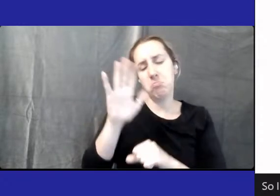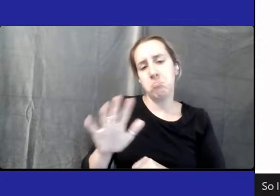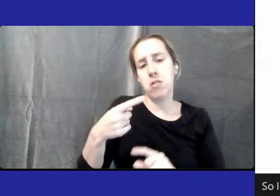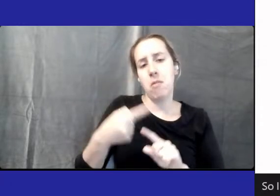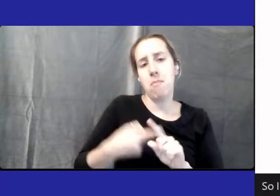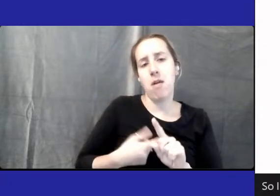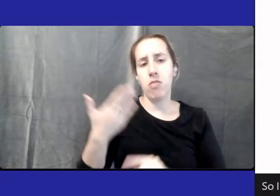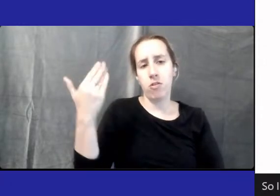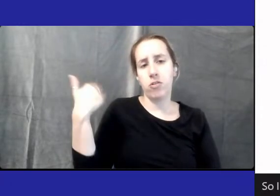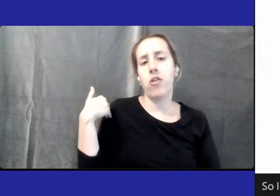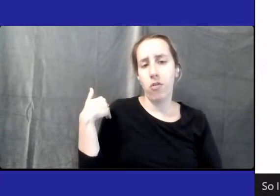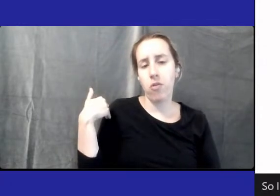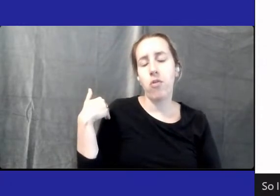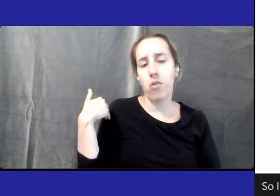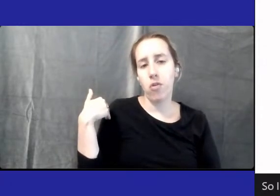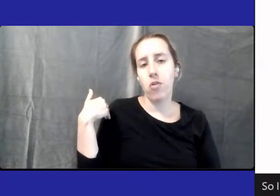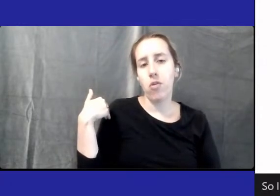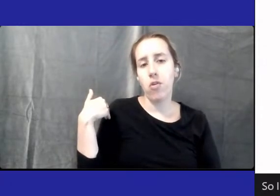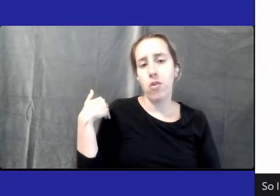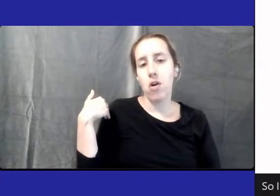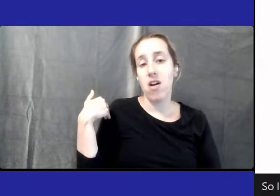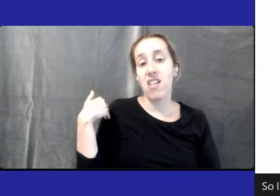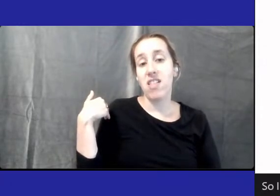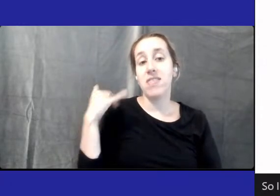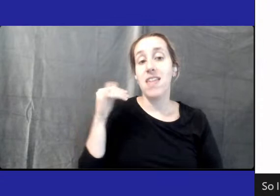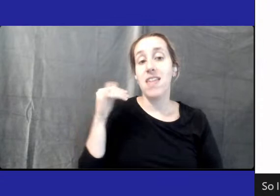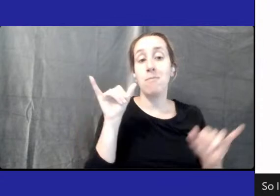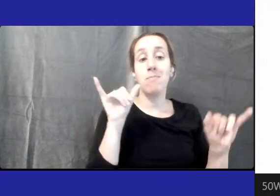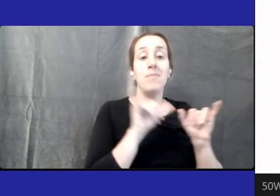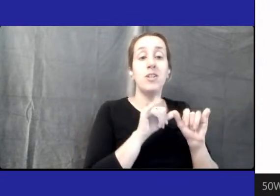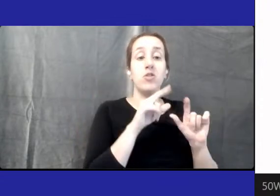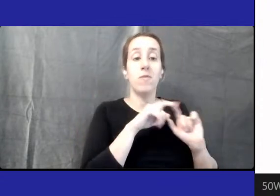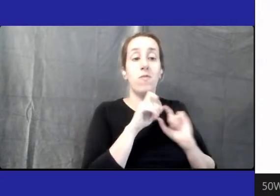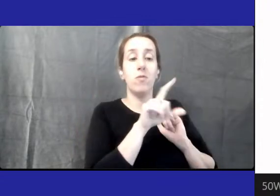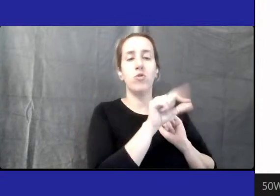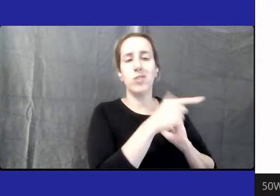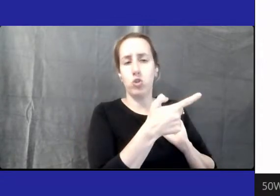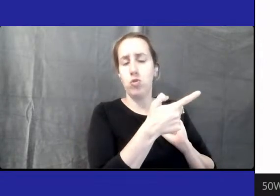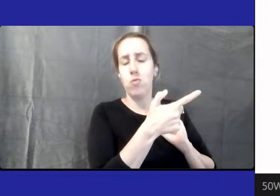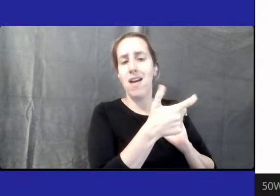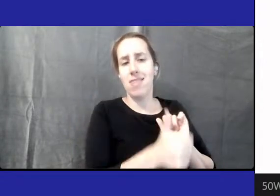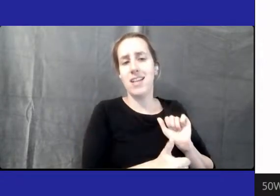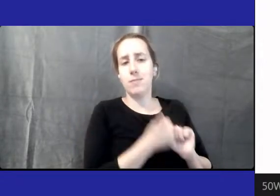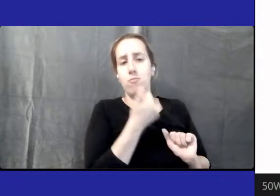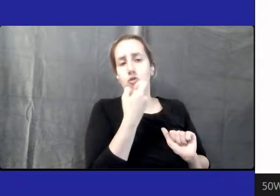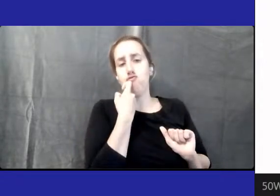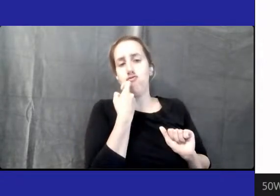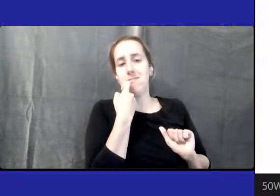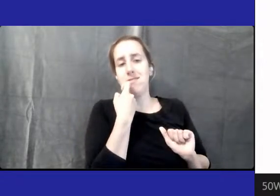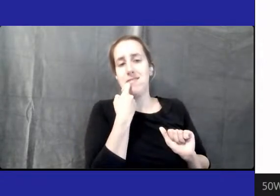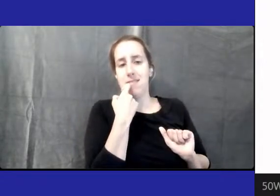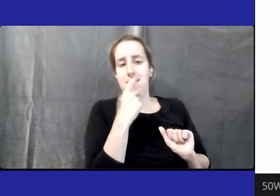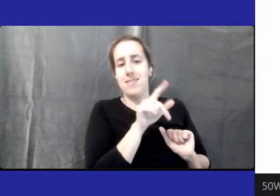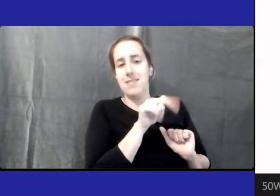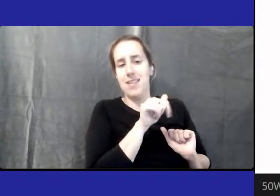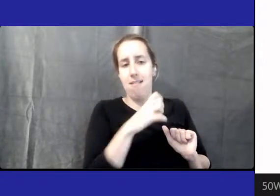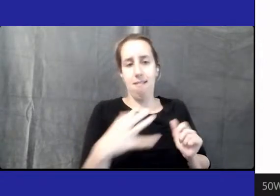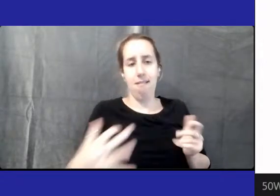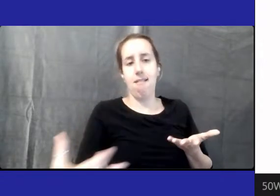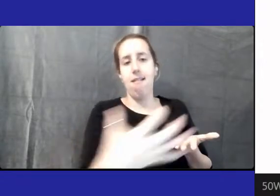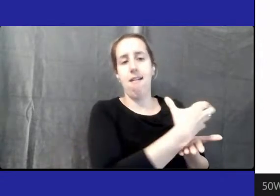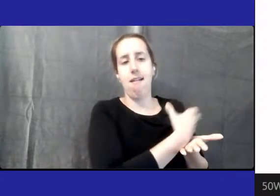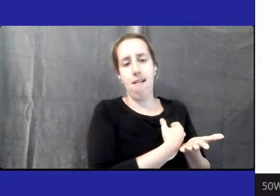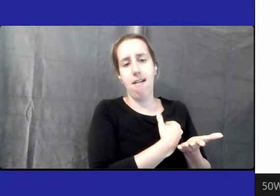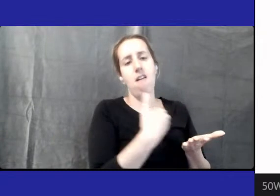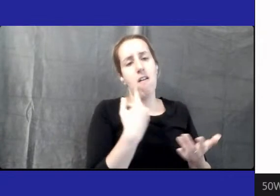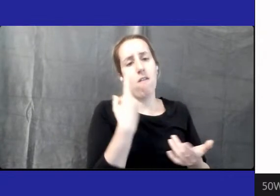that for measurement year 2021, which is the latest year for which data is available, compiled by New York State,